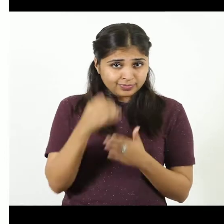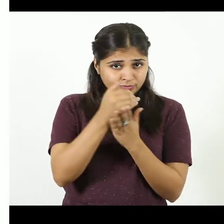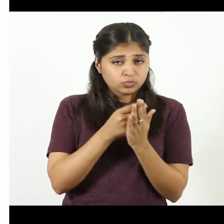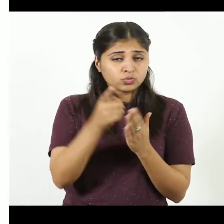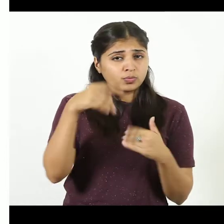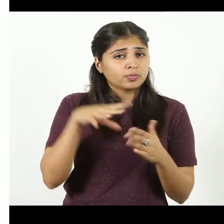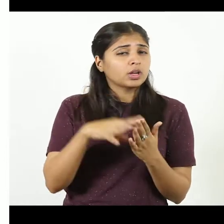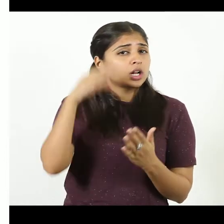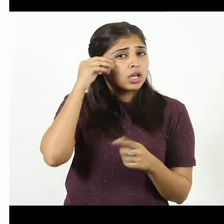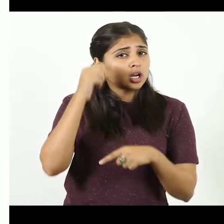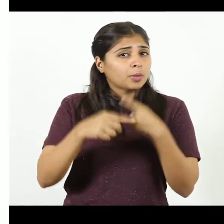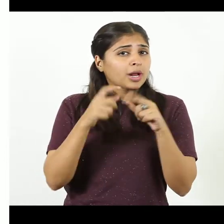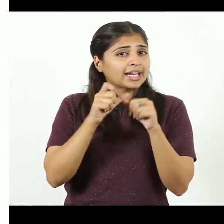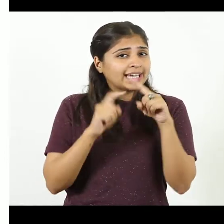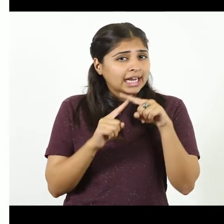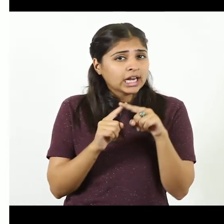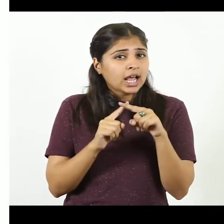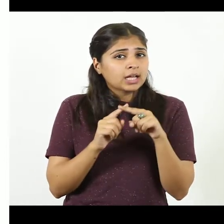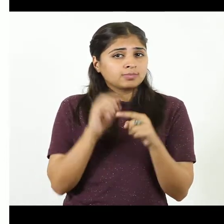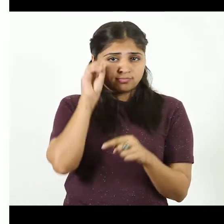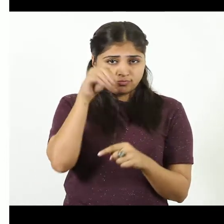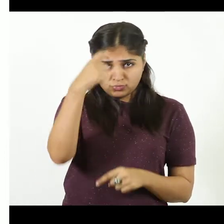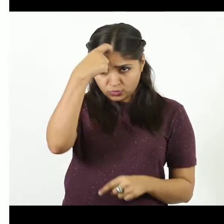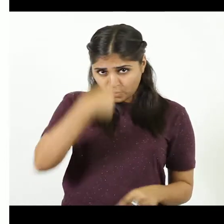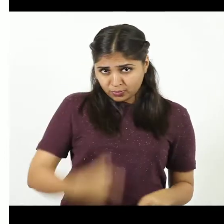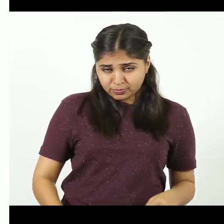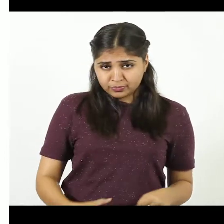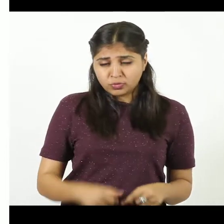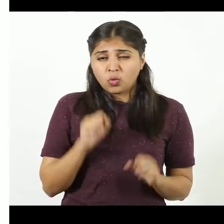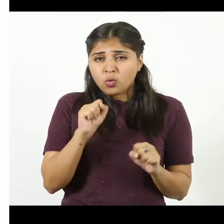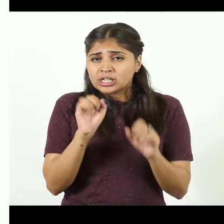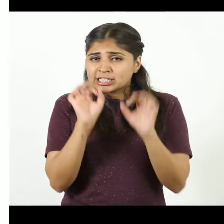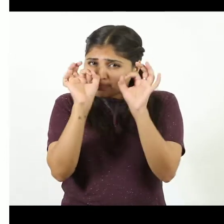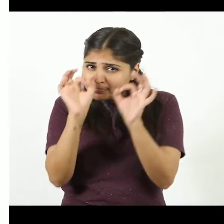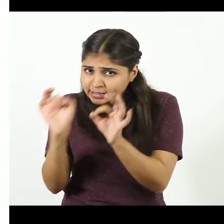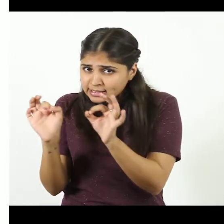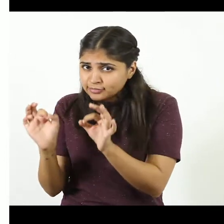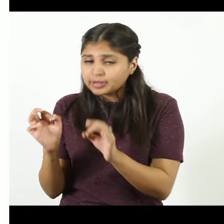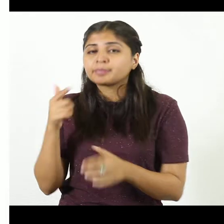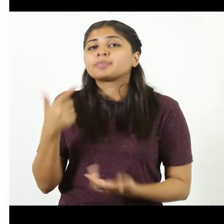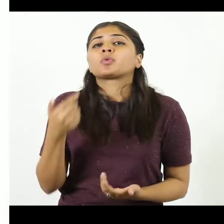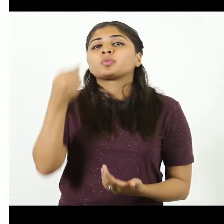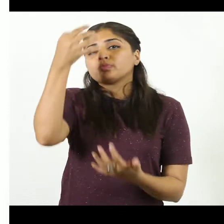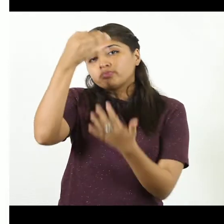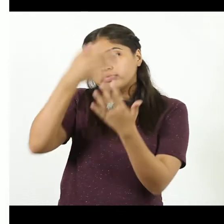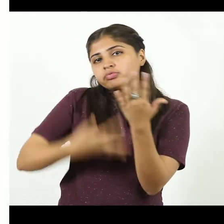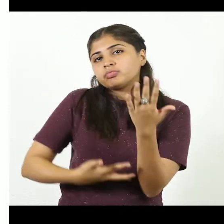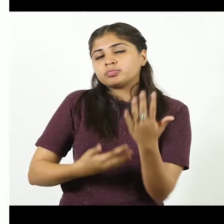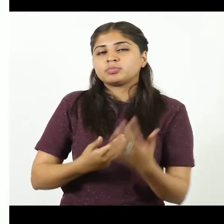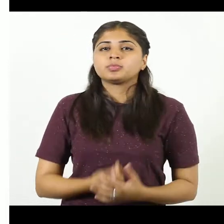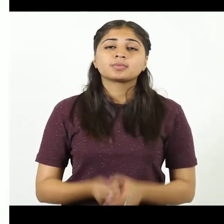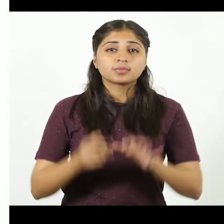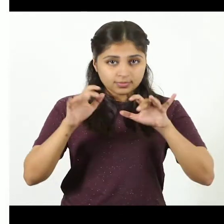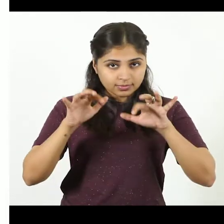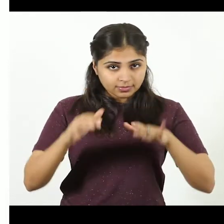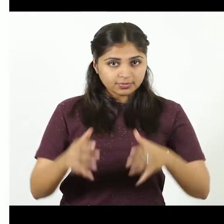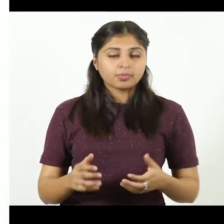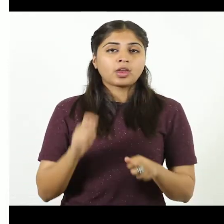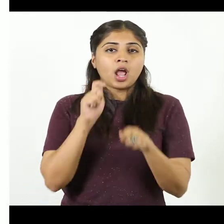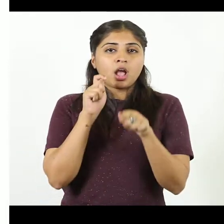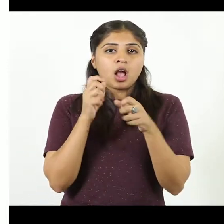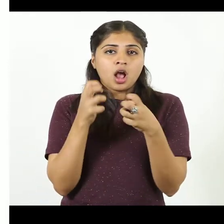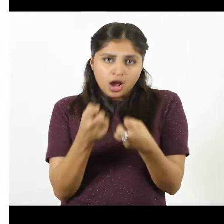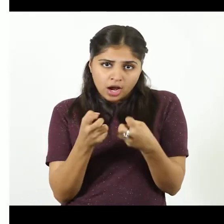In this module, we will learn about data entry specific concepts, which shall include: Number